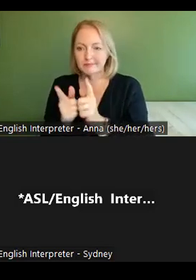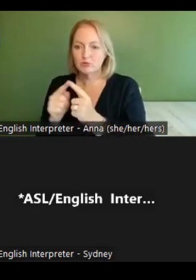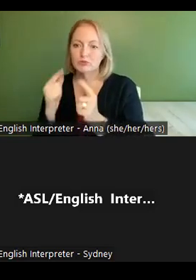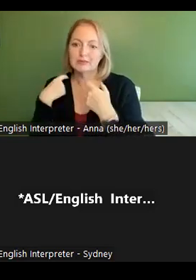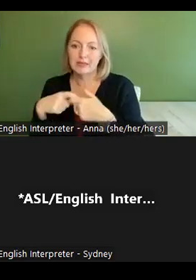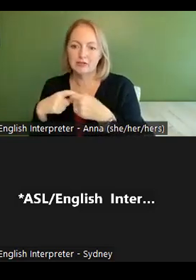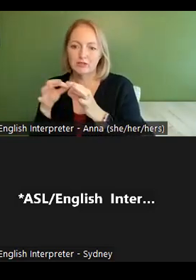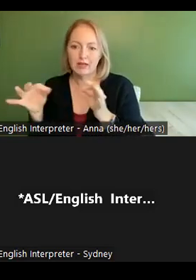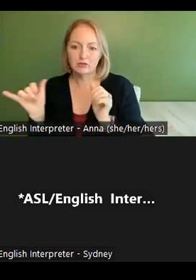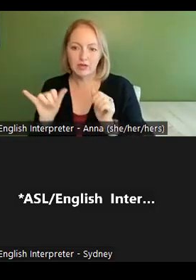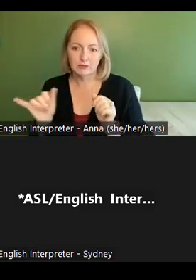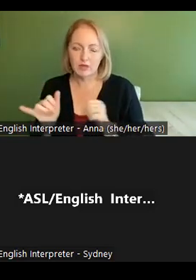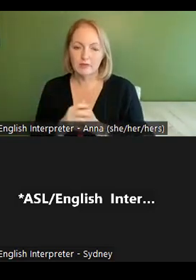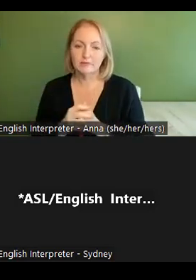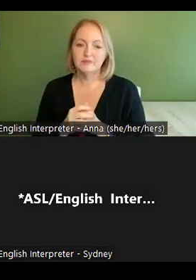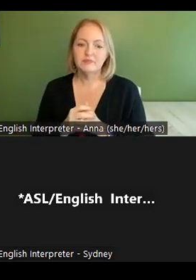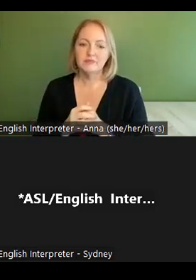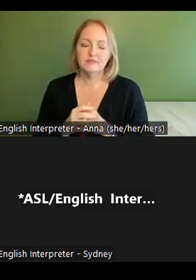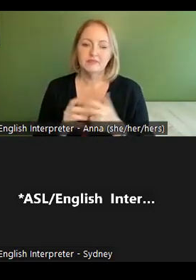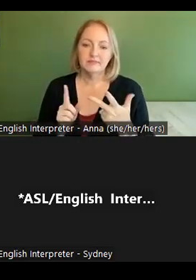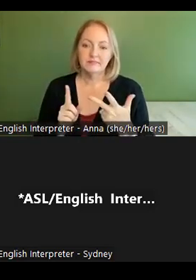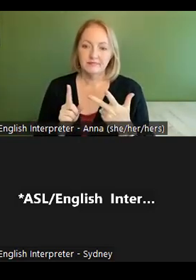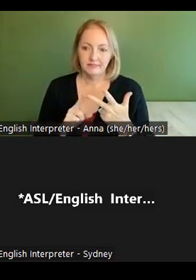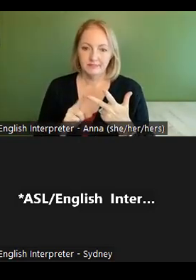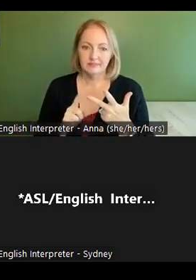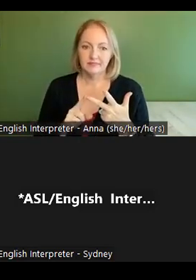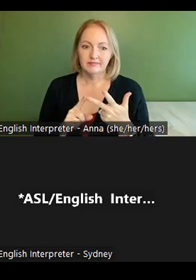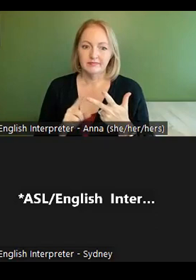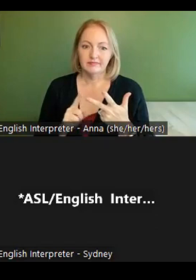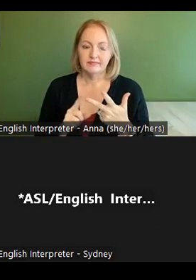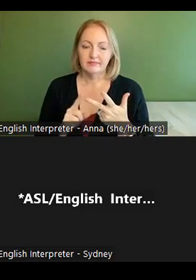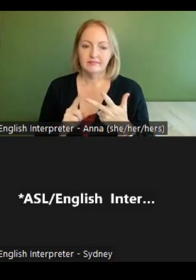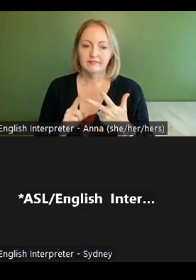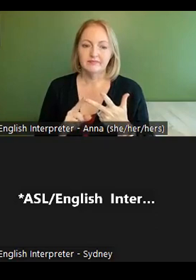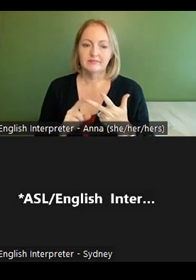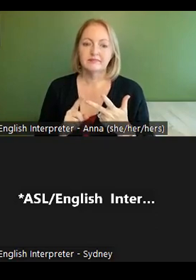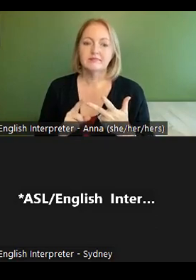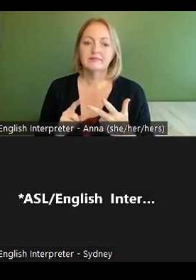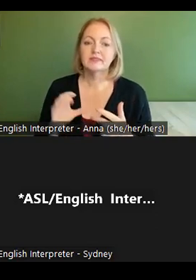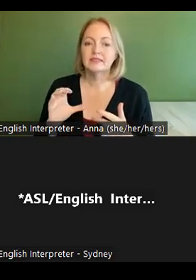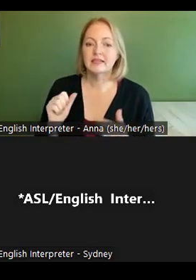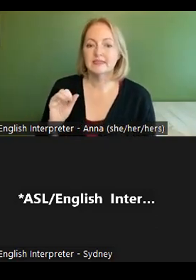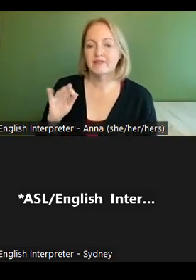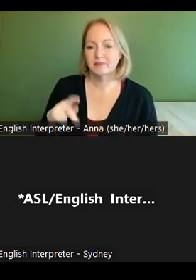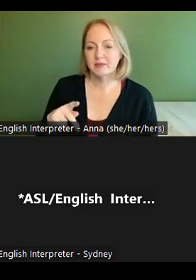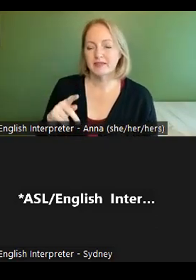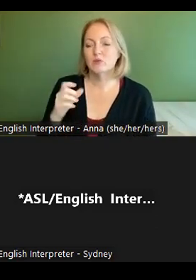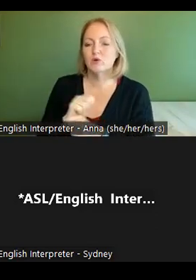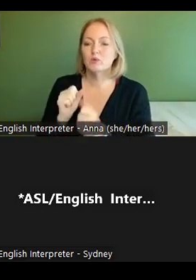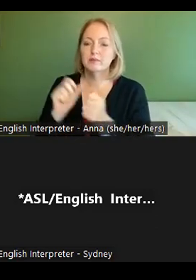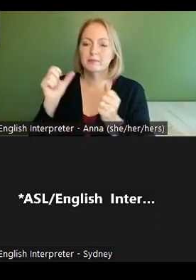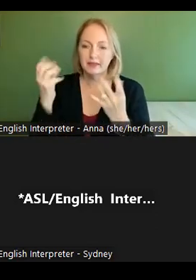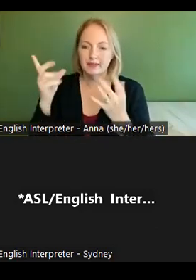well. The third accomplishment is the CACFP branch worked with multiple divisions